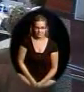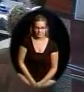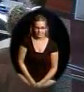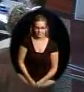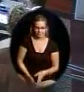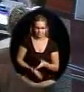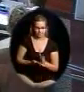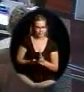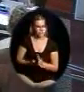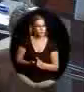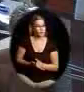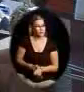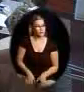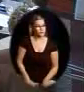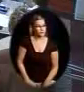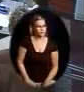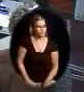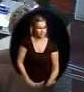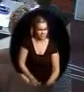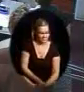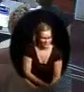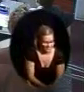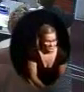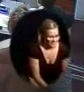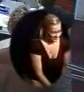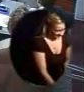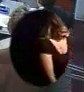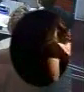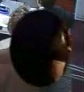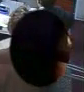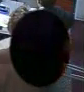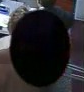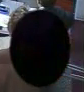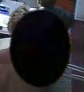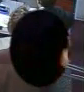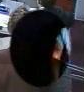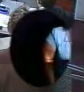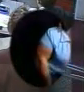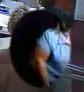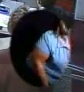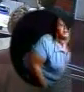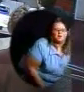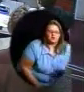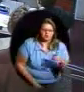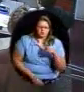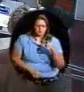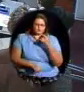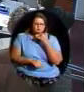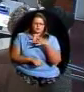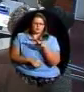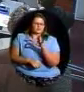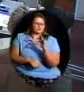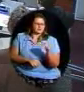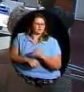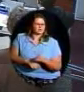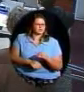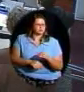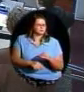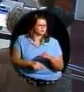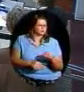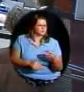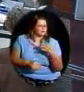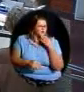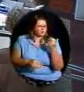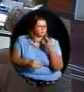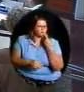Okay. I have one question. You noted that 90% of students eligible went ahead and enrolled this year. Is that